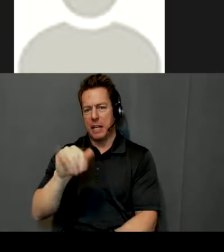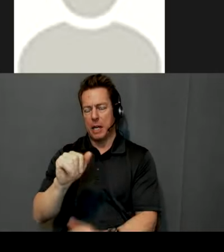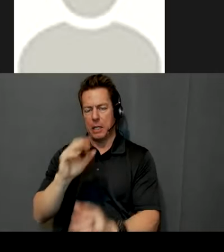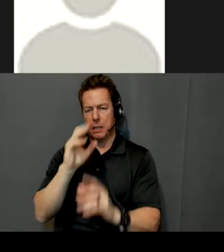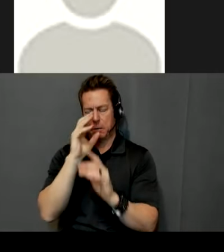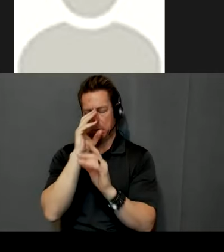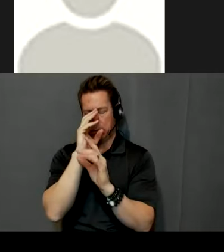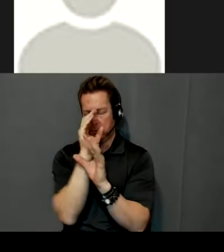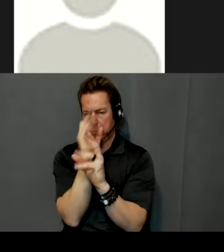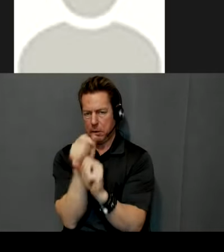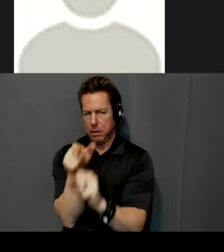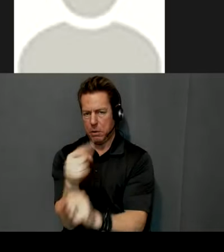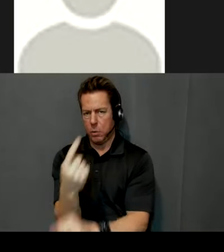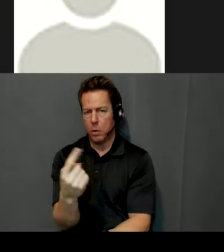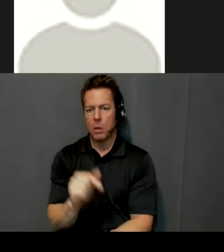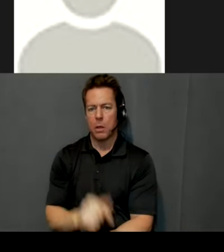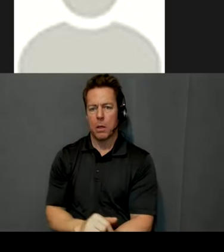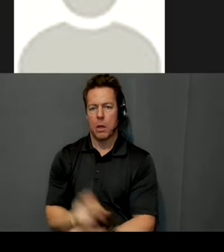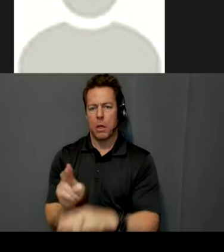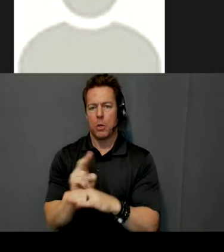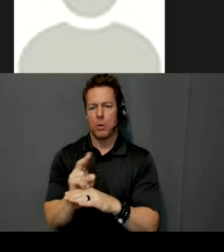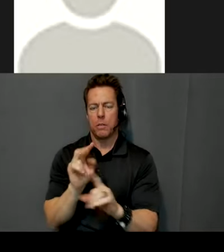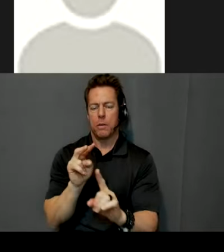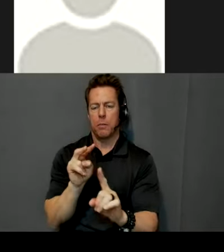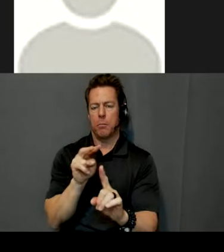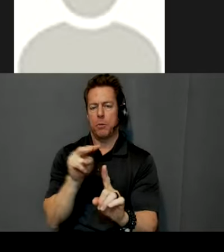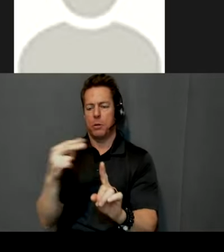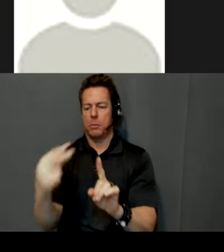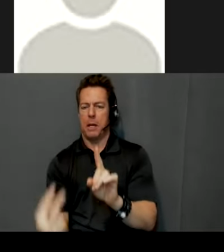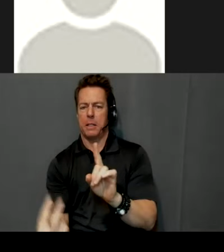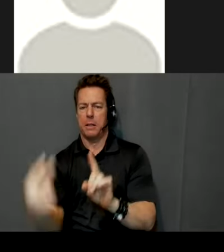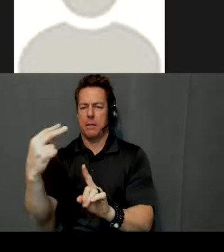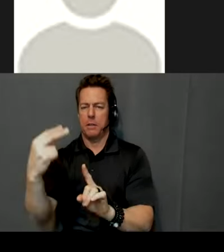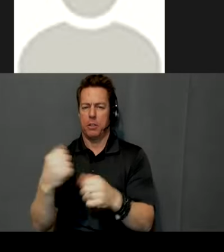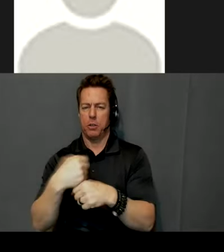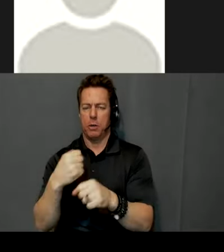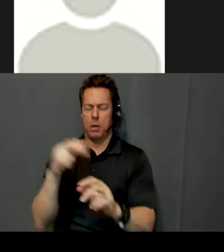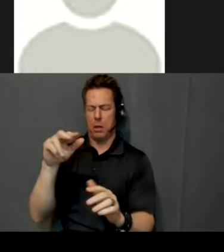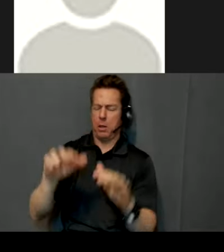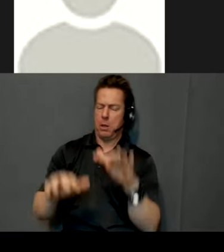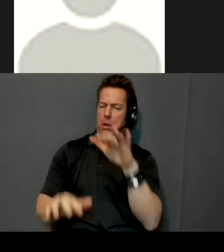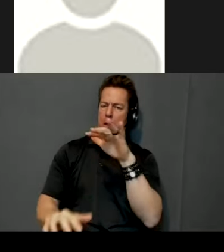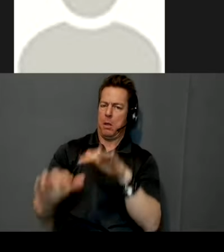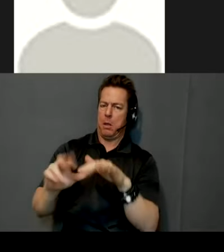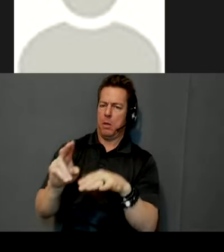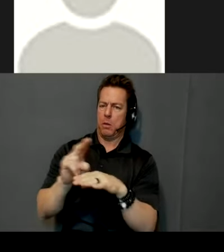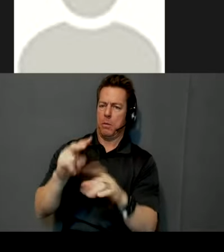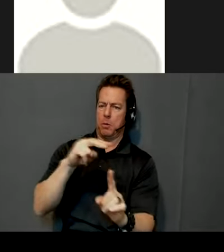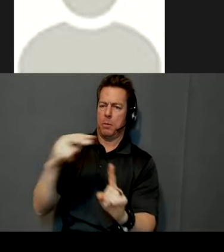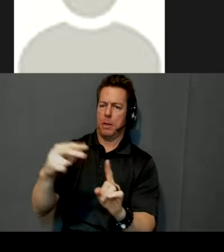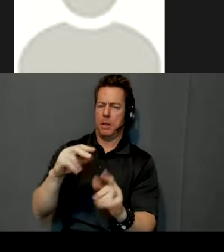engaging in this work, and his use of perspective to create a disorienting his use of perspective creates